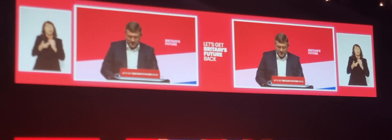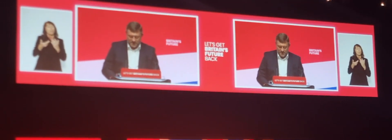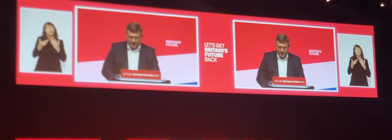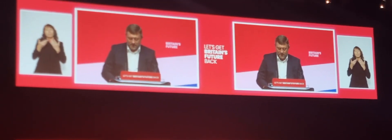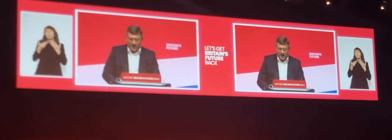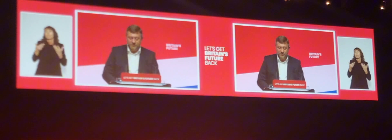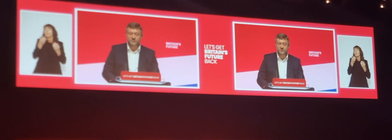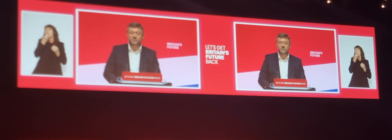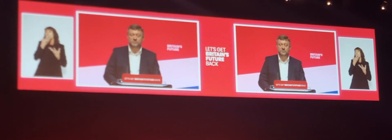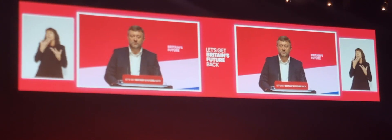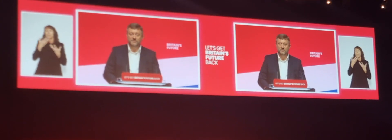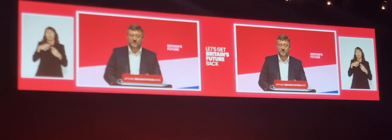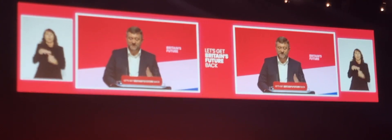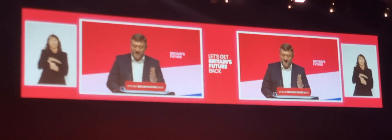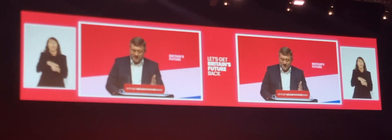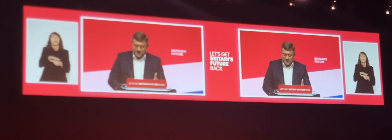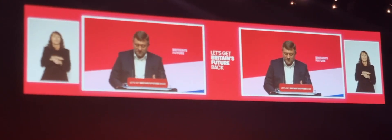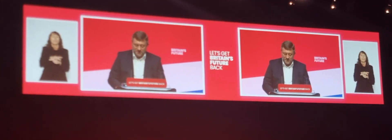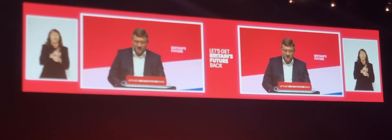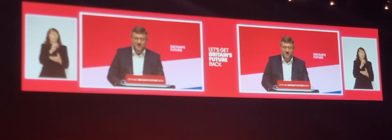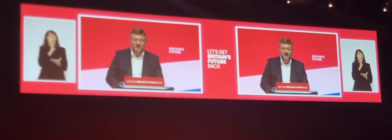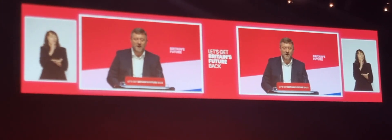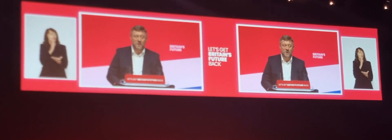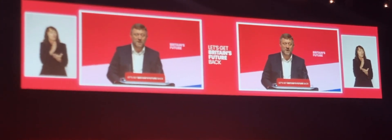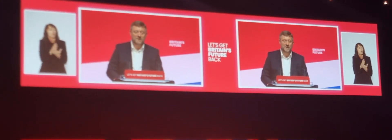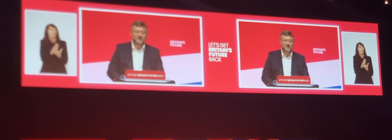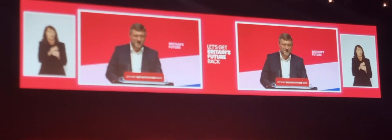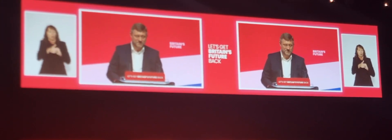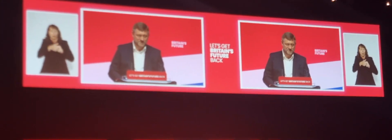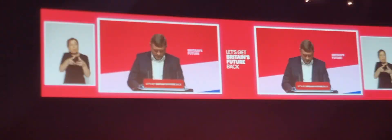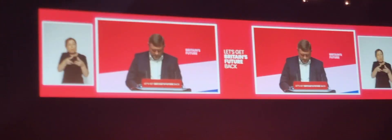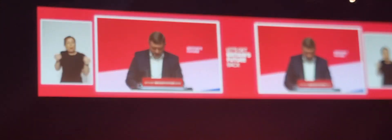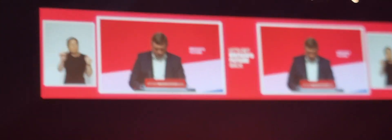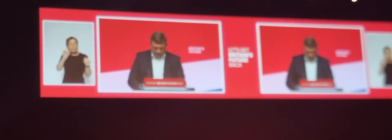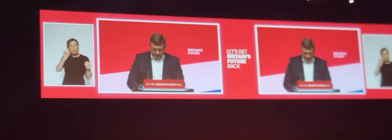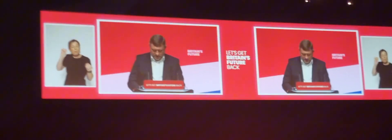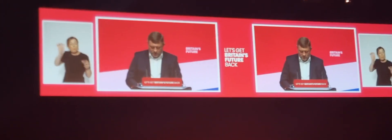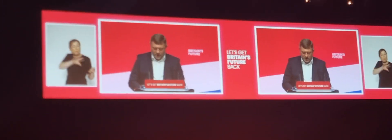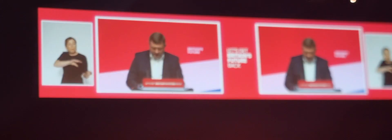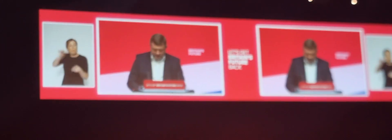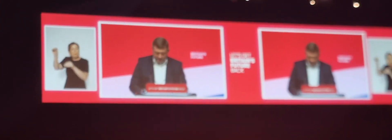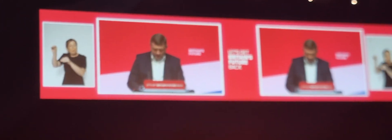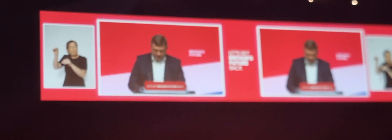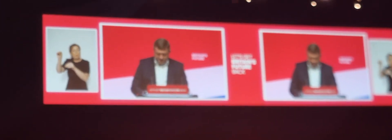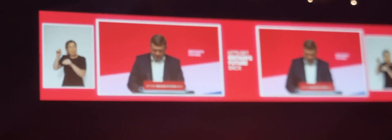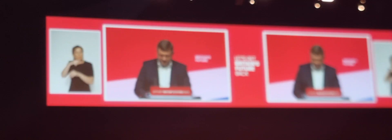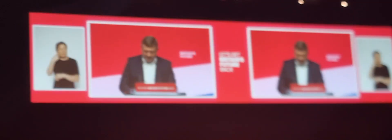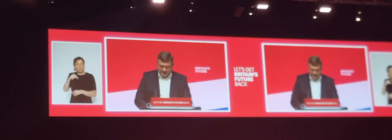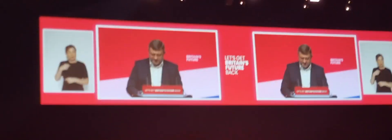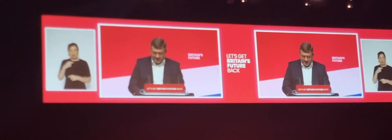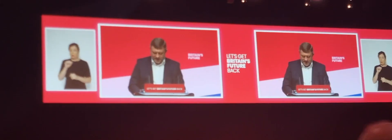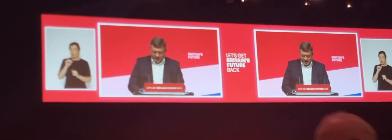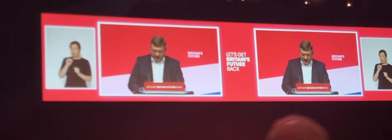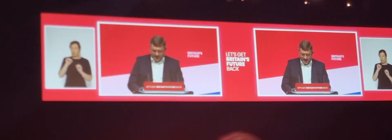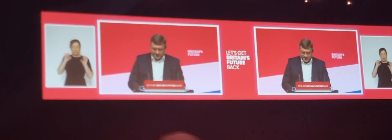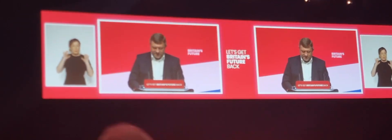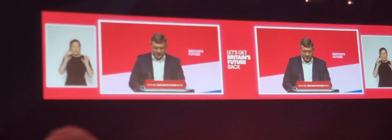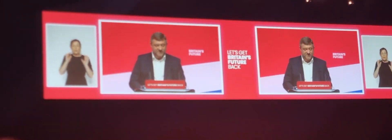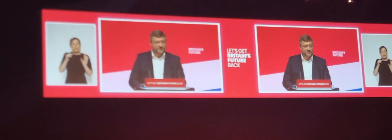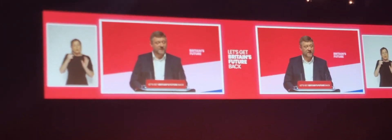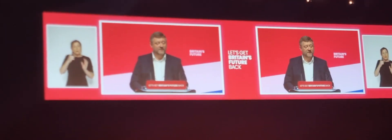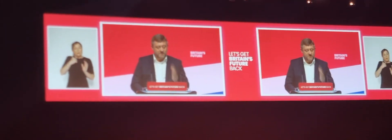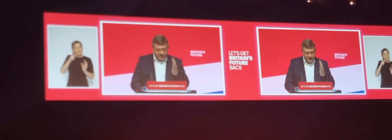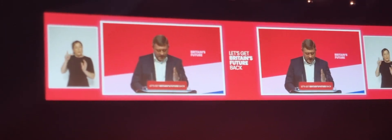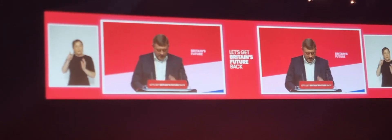stage about true fraternity between our nations. We need to be united in our response against atoms